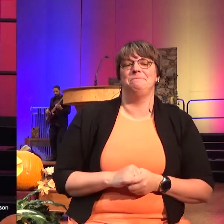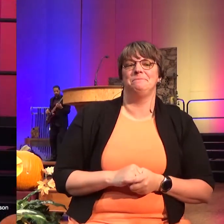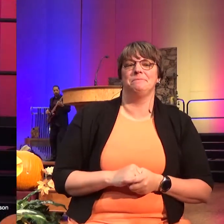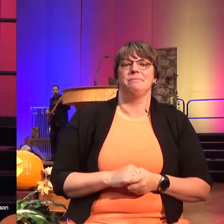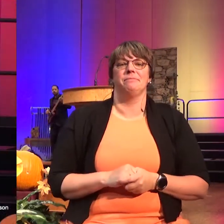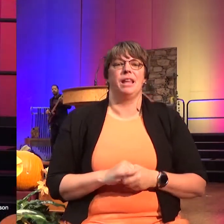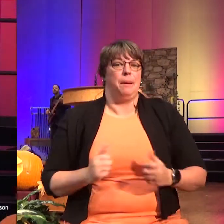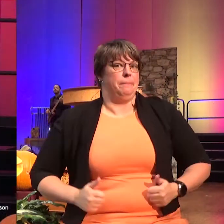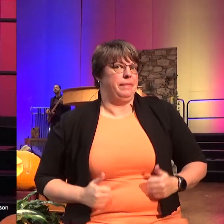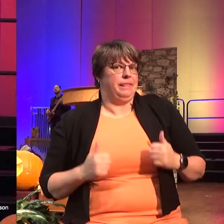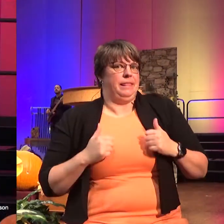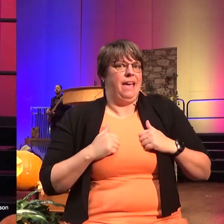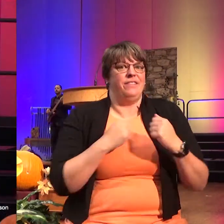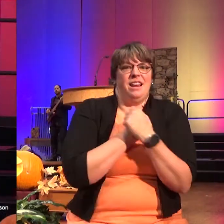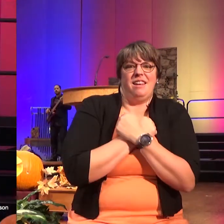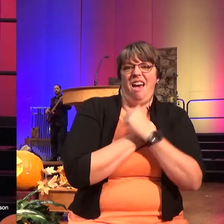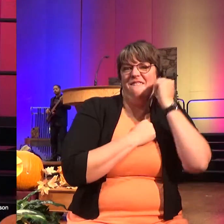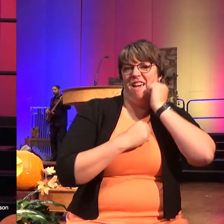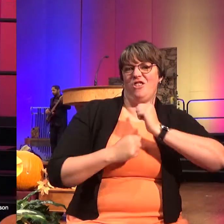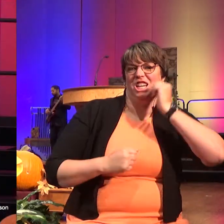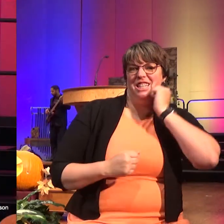living love every day.